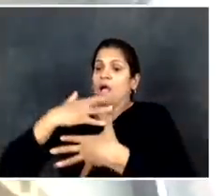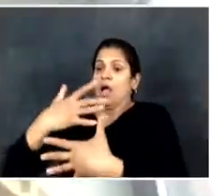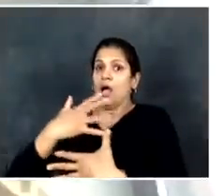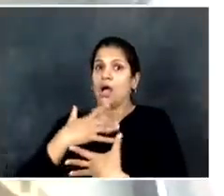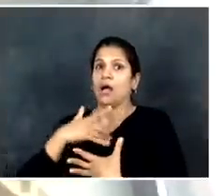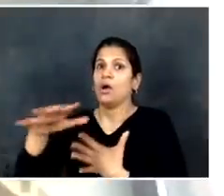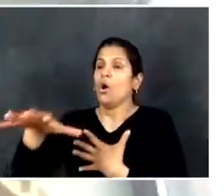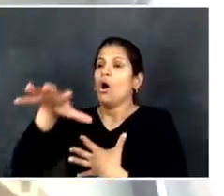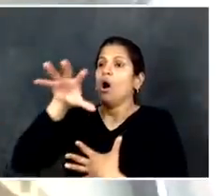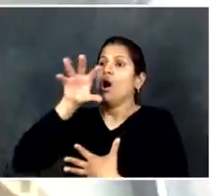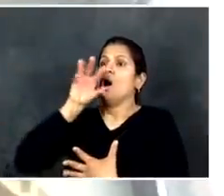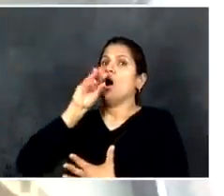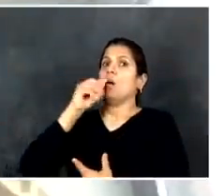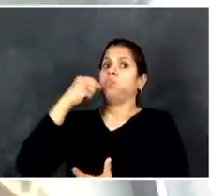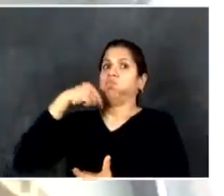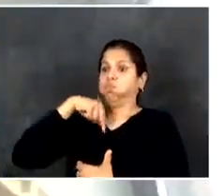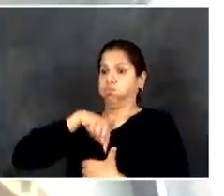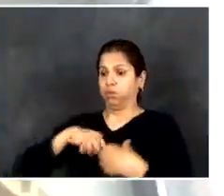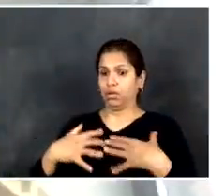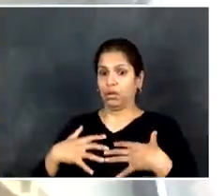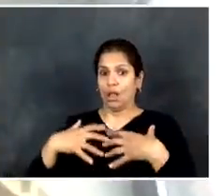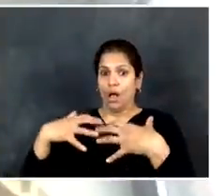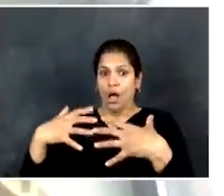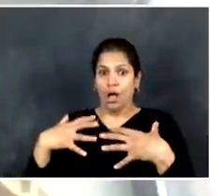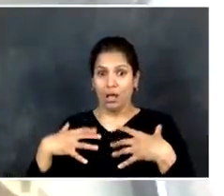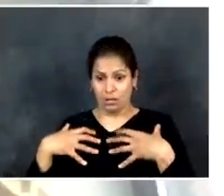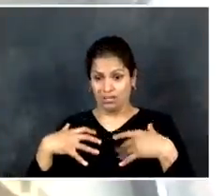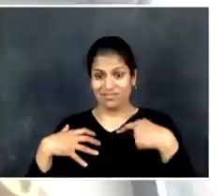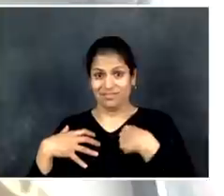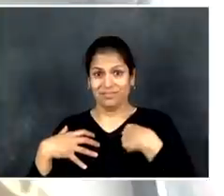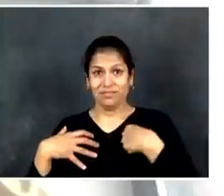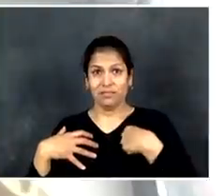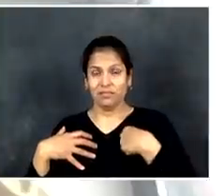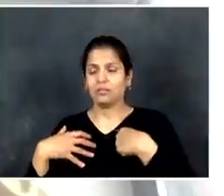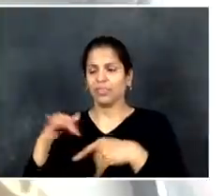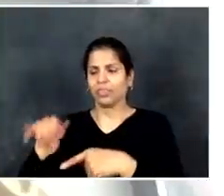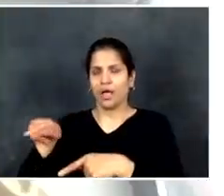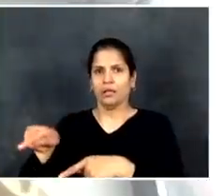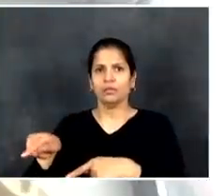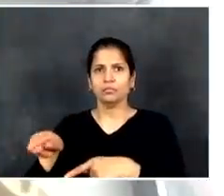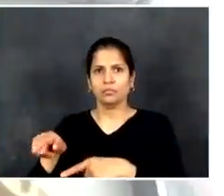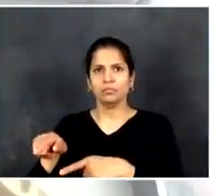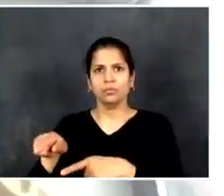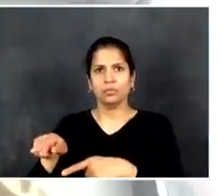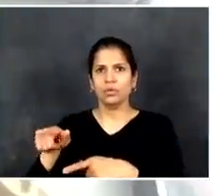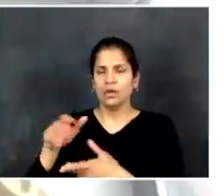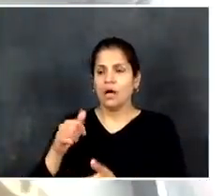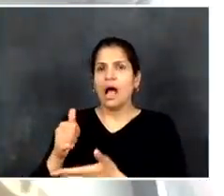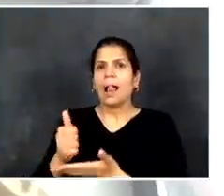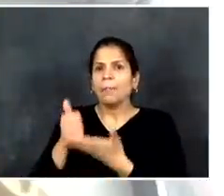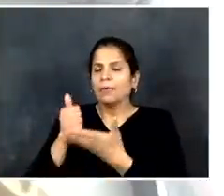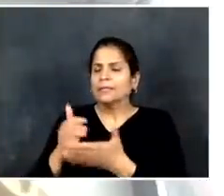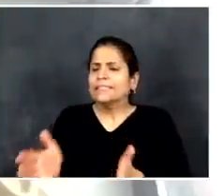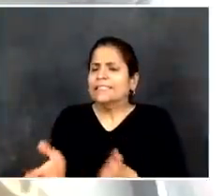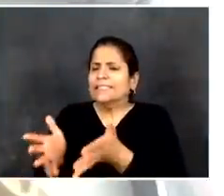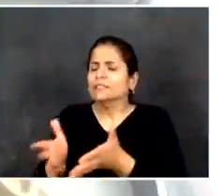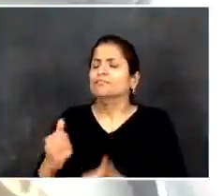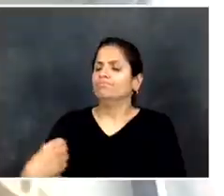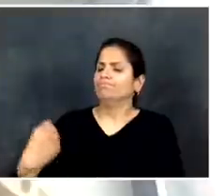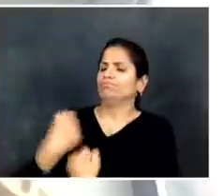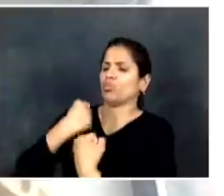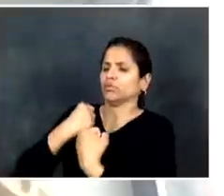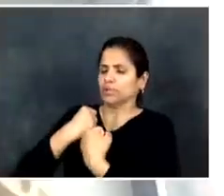the machine is blowing out, a typical ventilator is blowing out air that goes directly into the